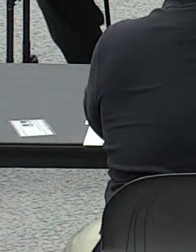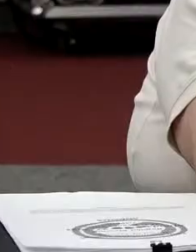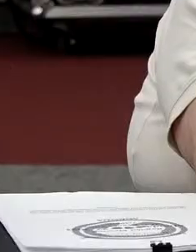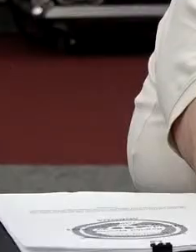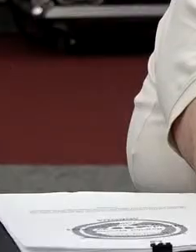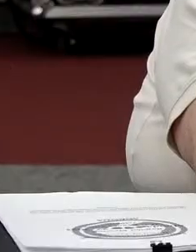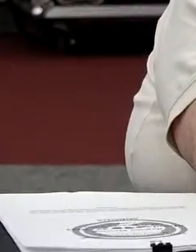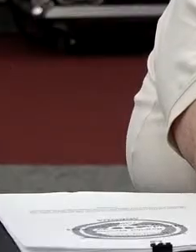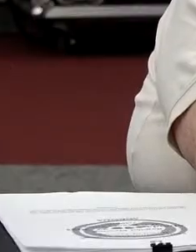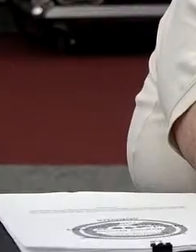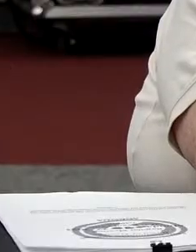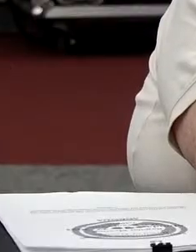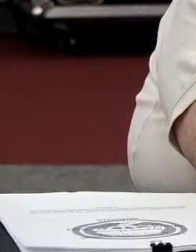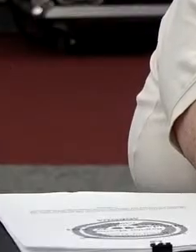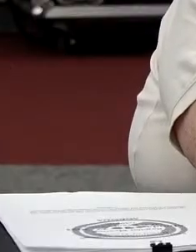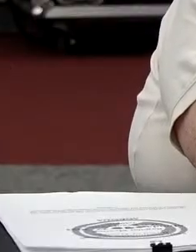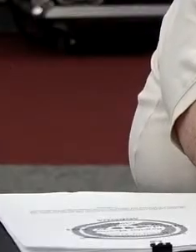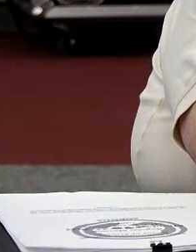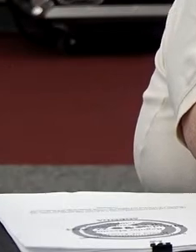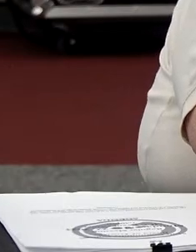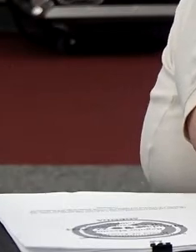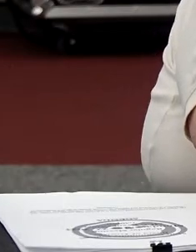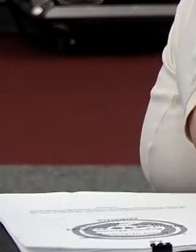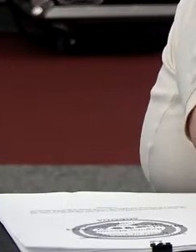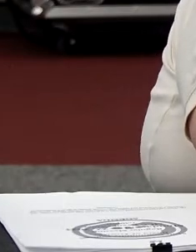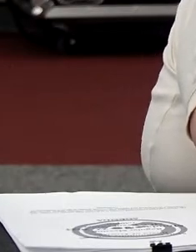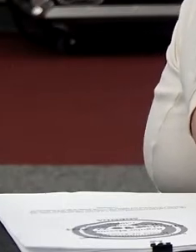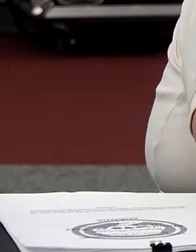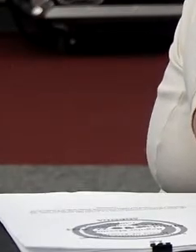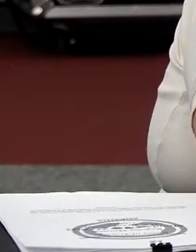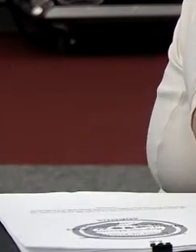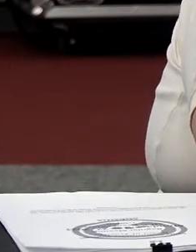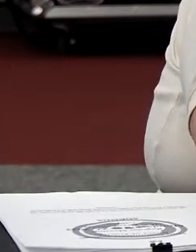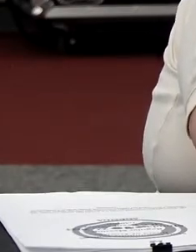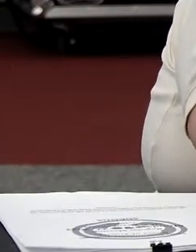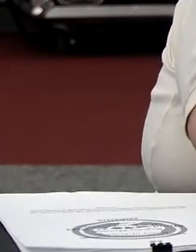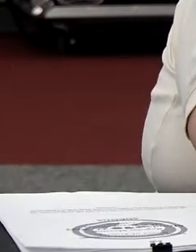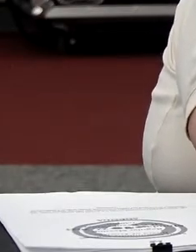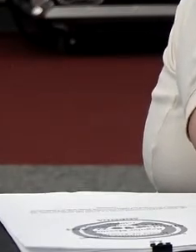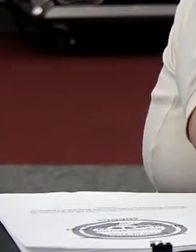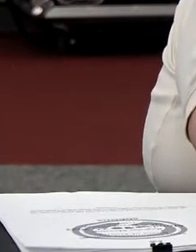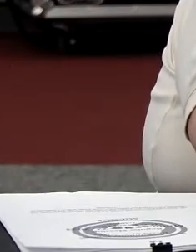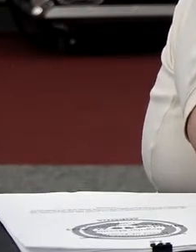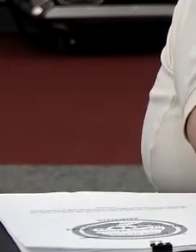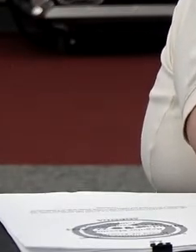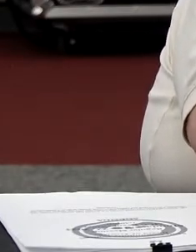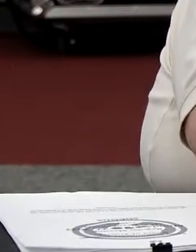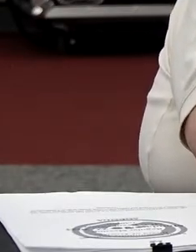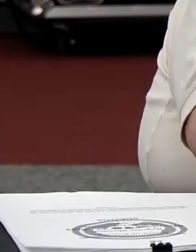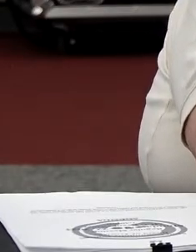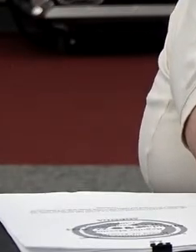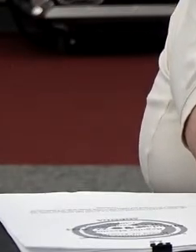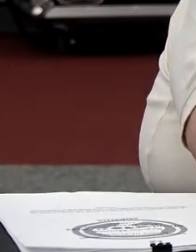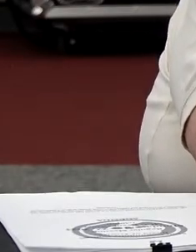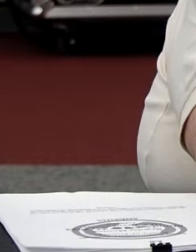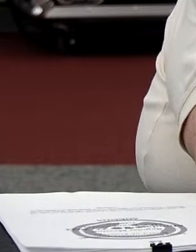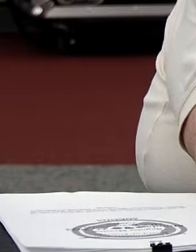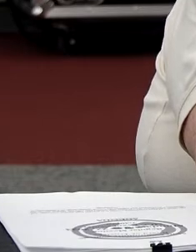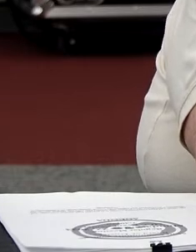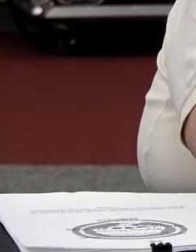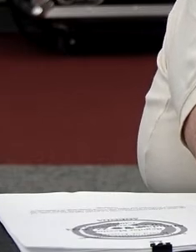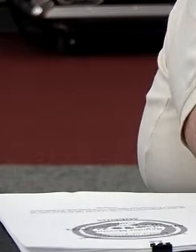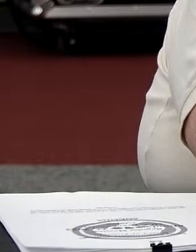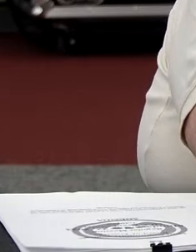allowed us, for starters, to find an attorney that had experience in that specific issue. Okay, if you have